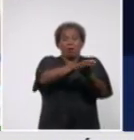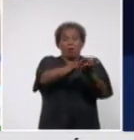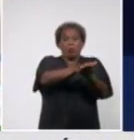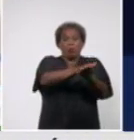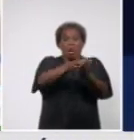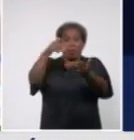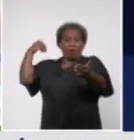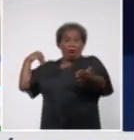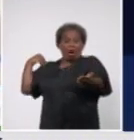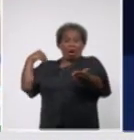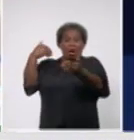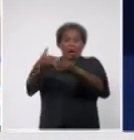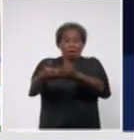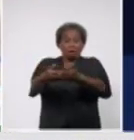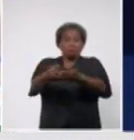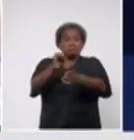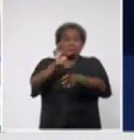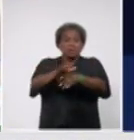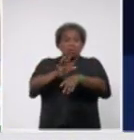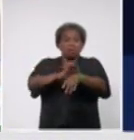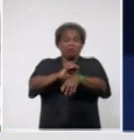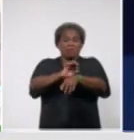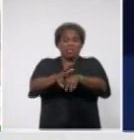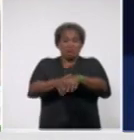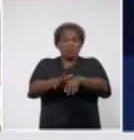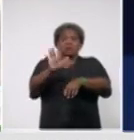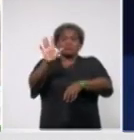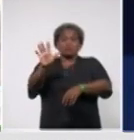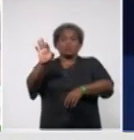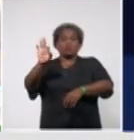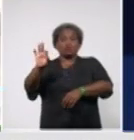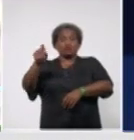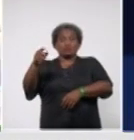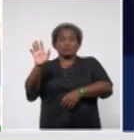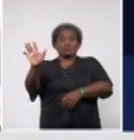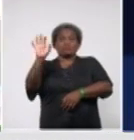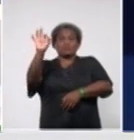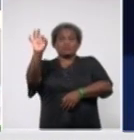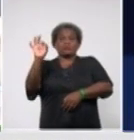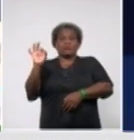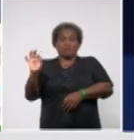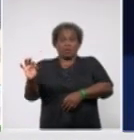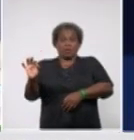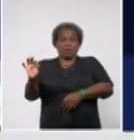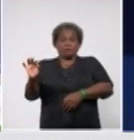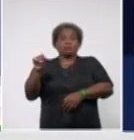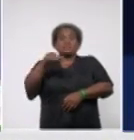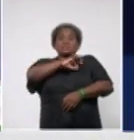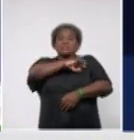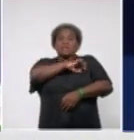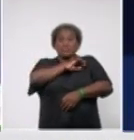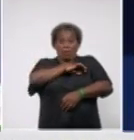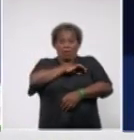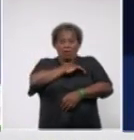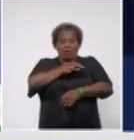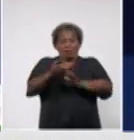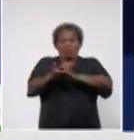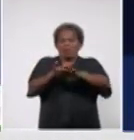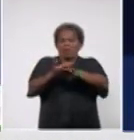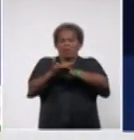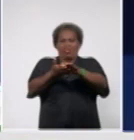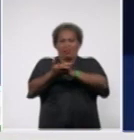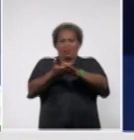Let me reiterate that people with no symptoms of the virus pose a high risk of spreading